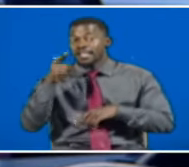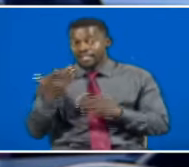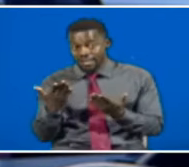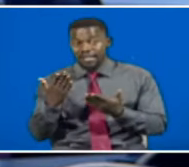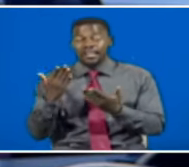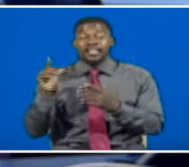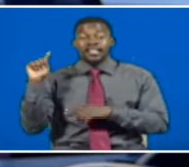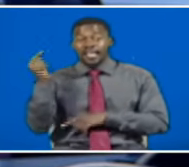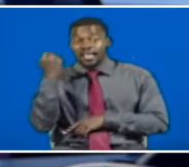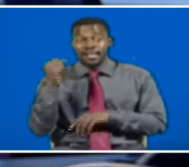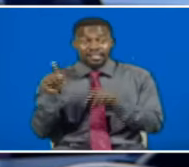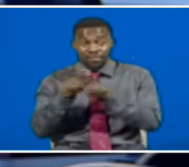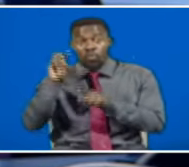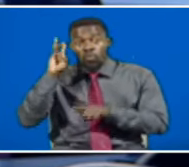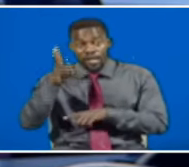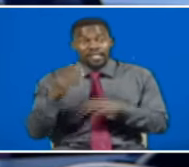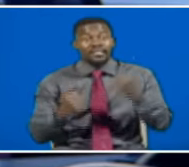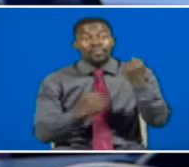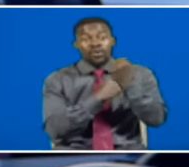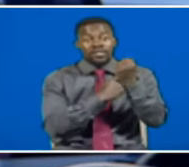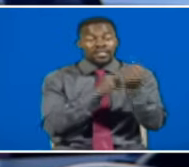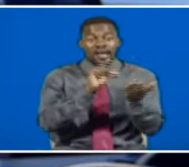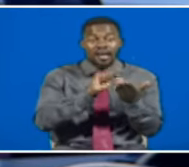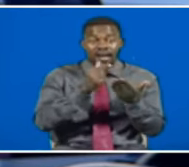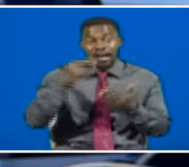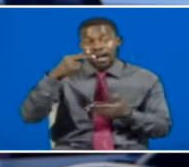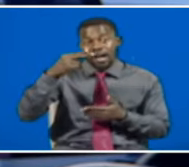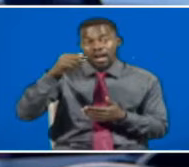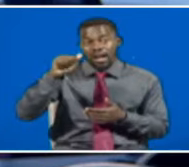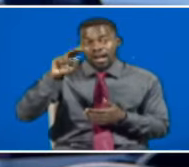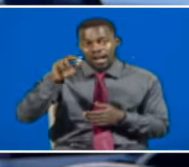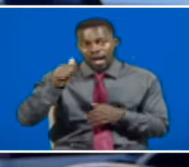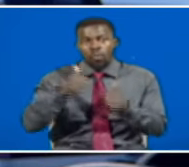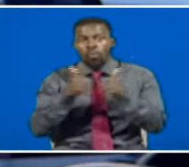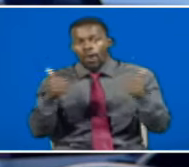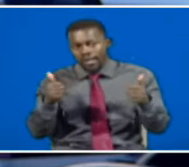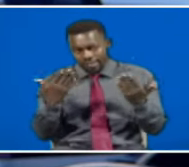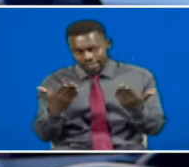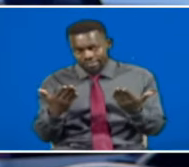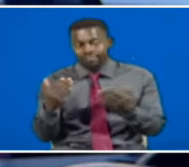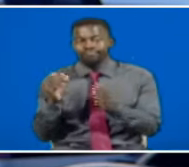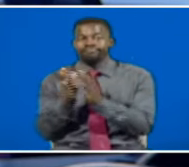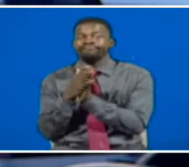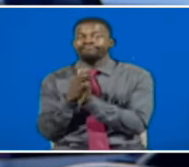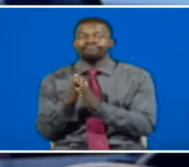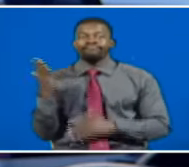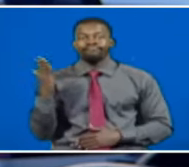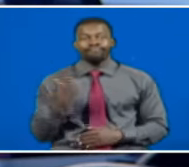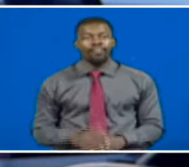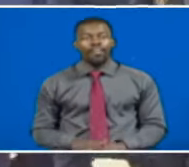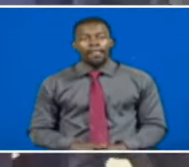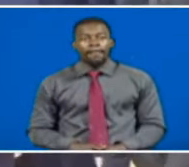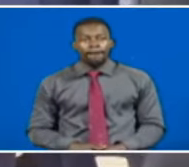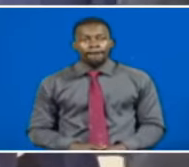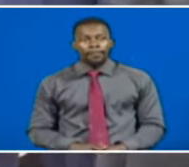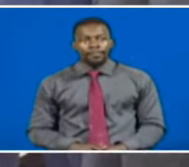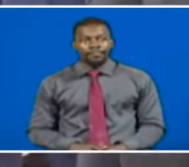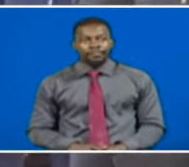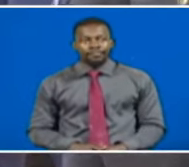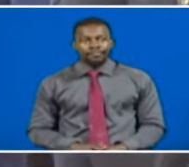Ghana's bid for Commonwealth leadership. KTN's political affairs reporter Emmanuel Toh with the details.